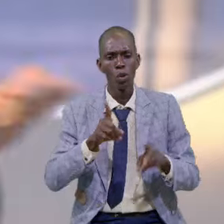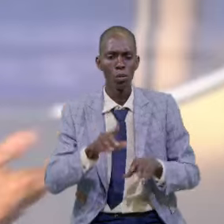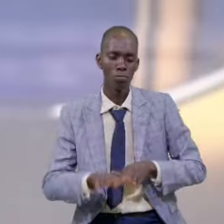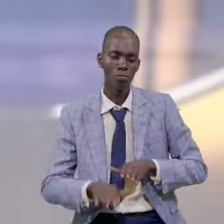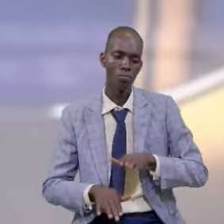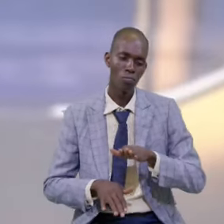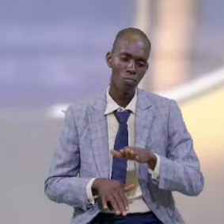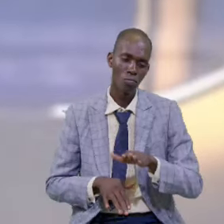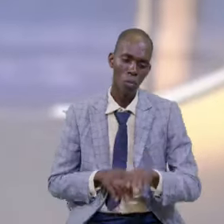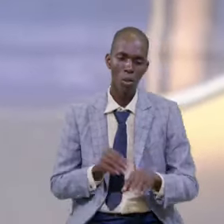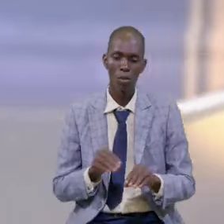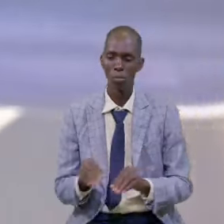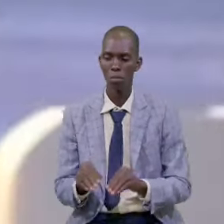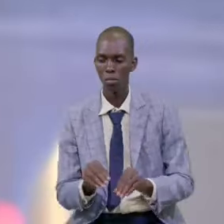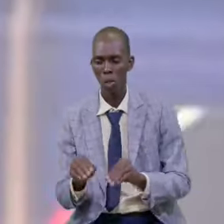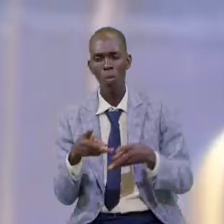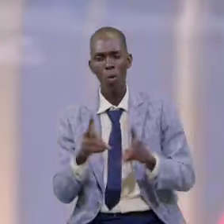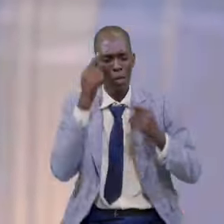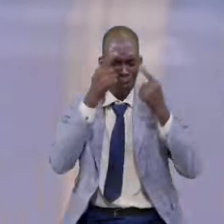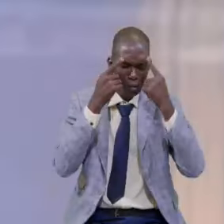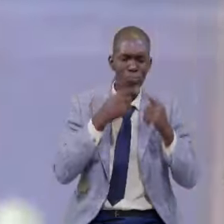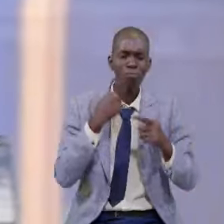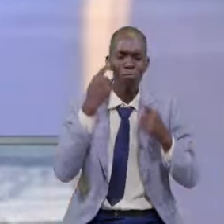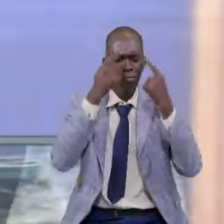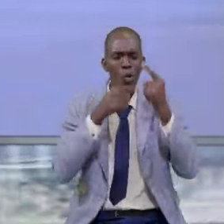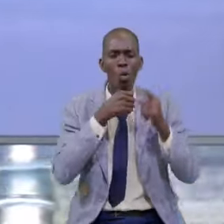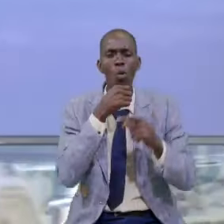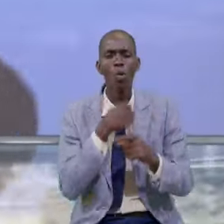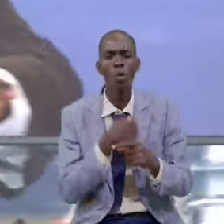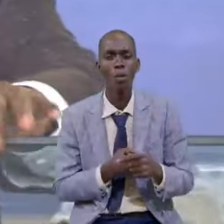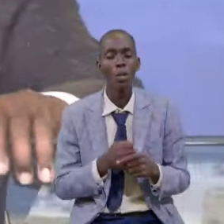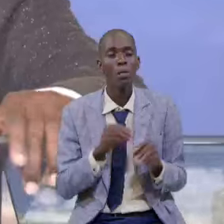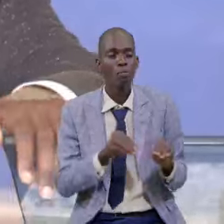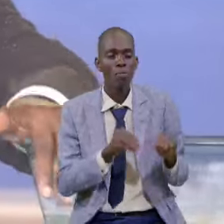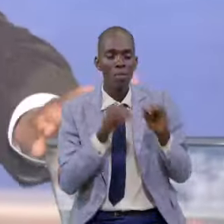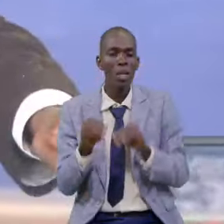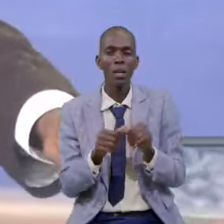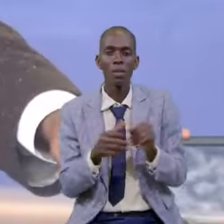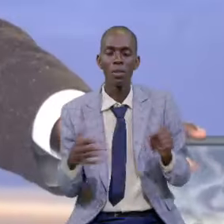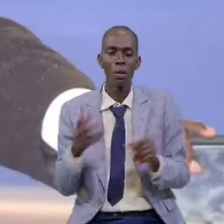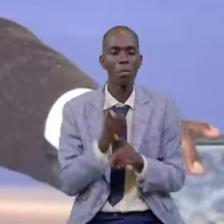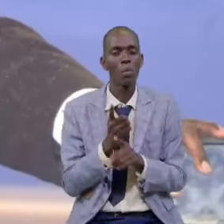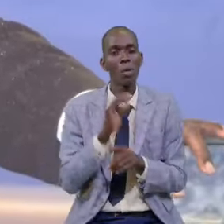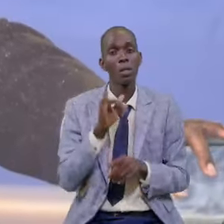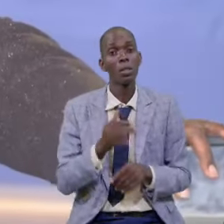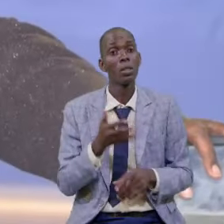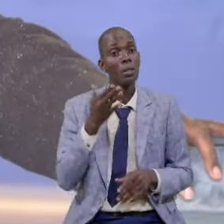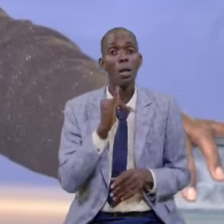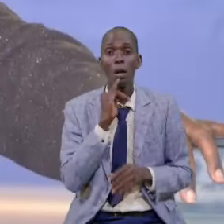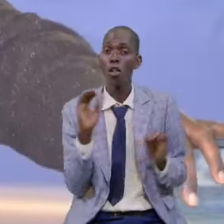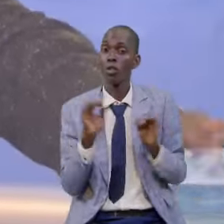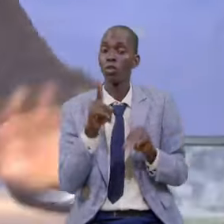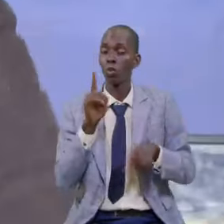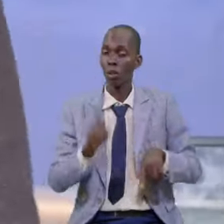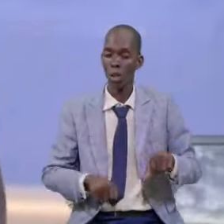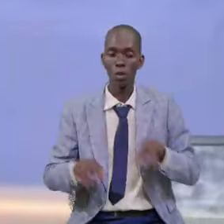think, in the way you plan. Search everything aright. There's nothing you can do about the chronological